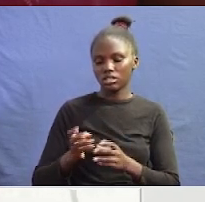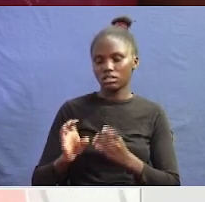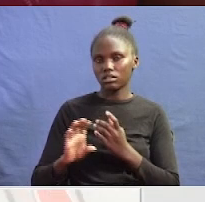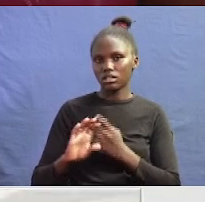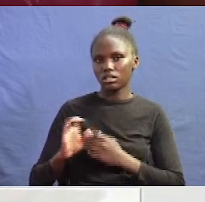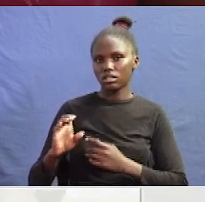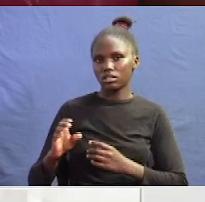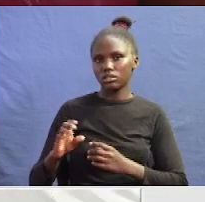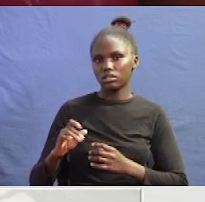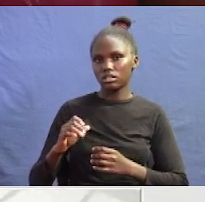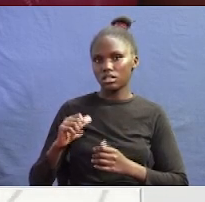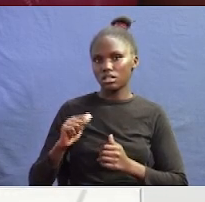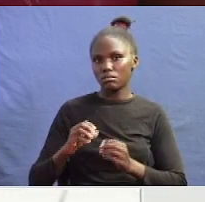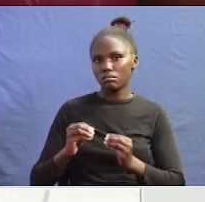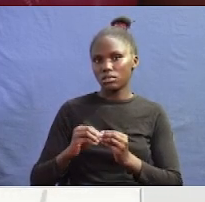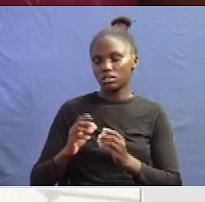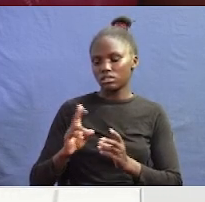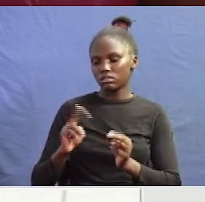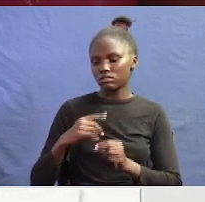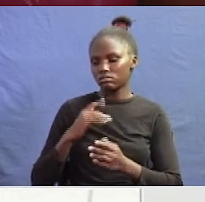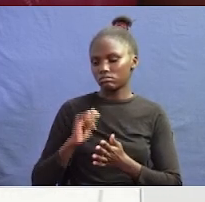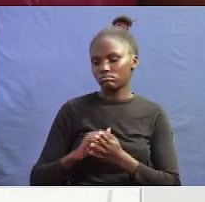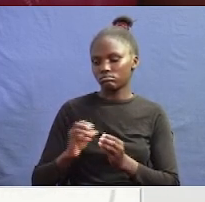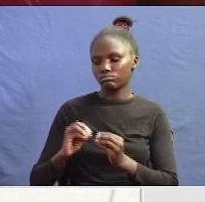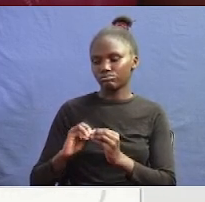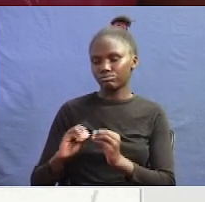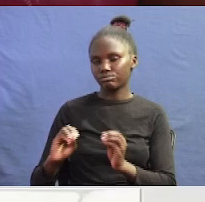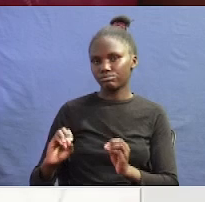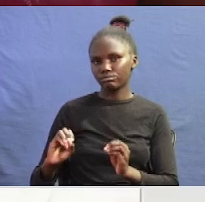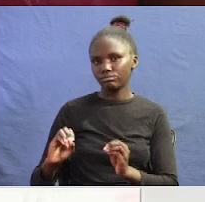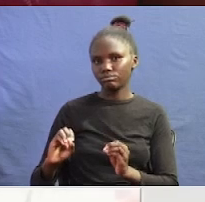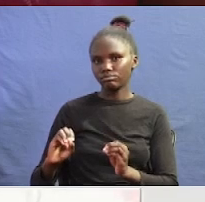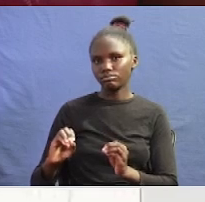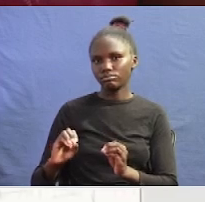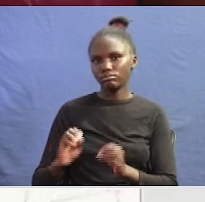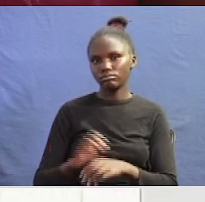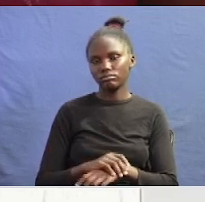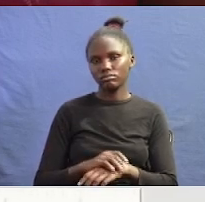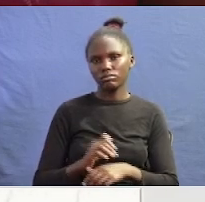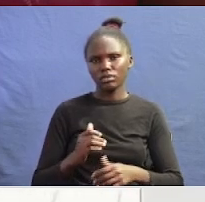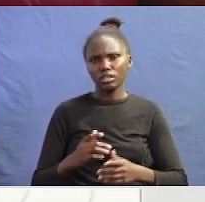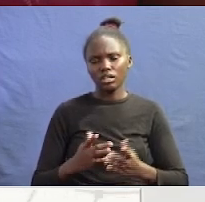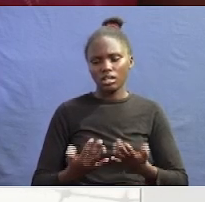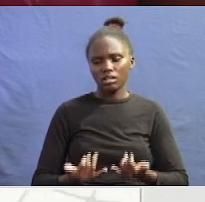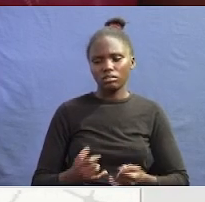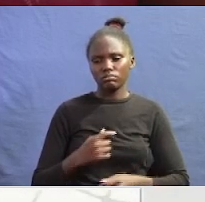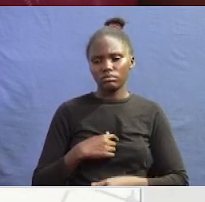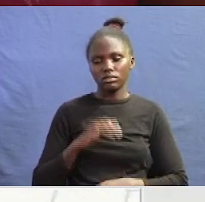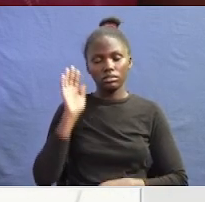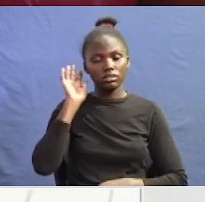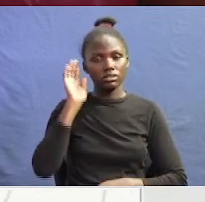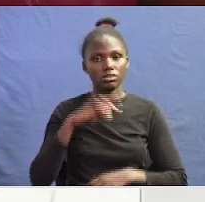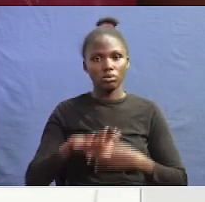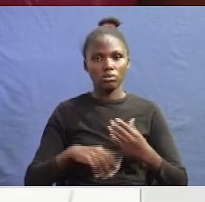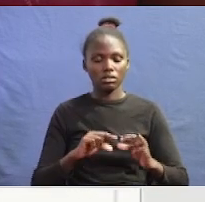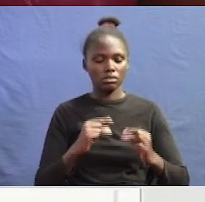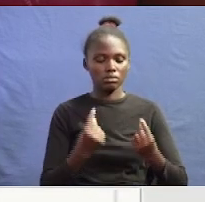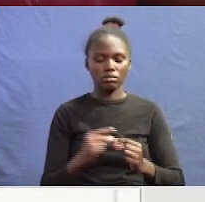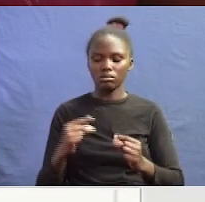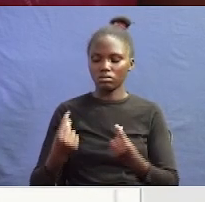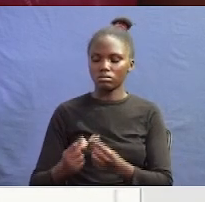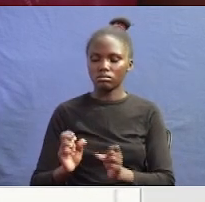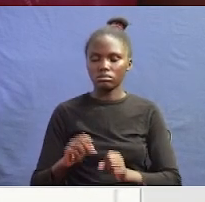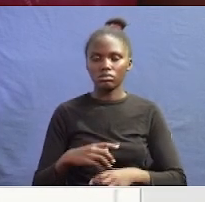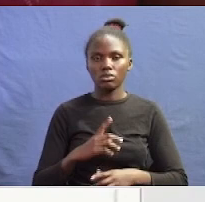assembly, and he insists that there was no sitting. I'd wish to hear from both councils